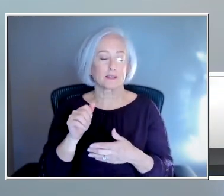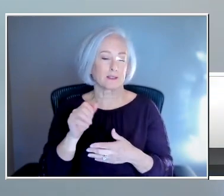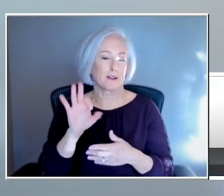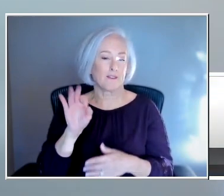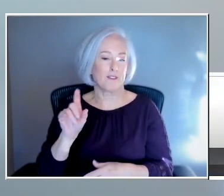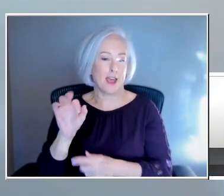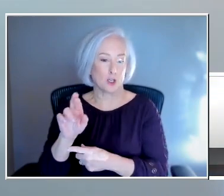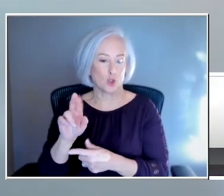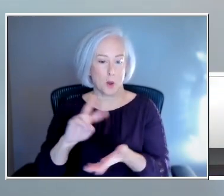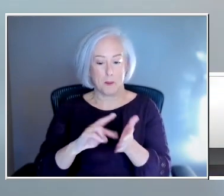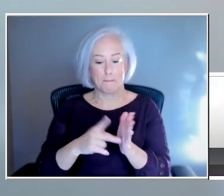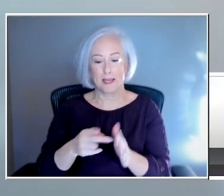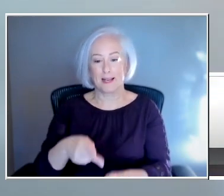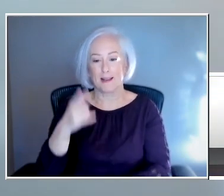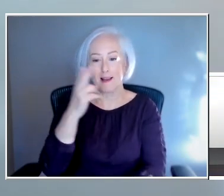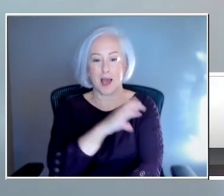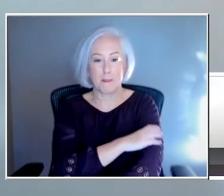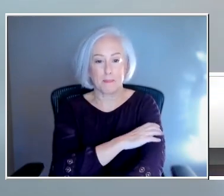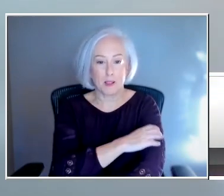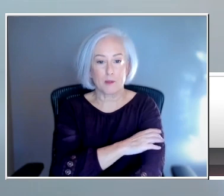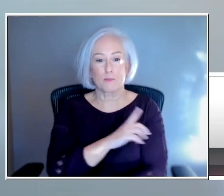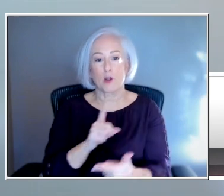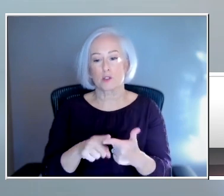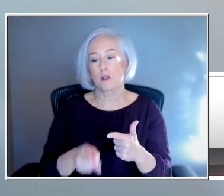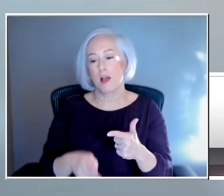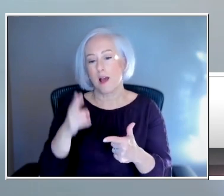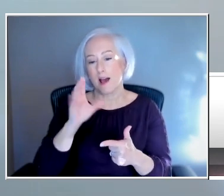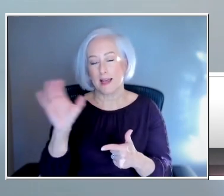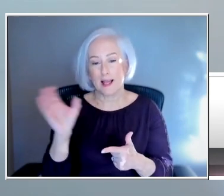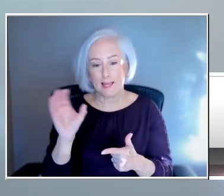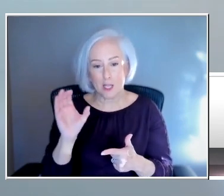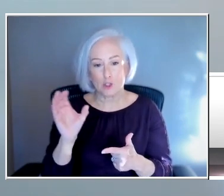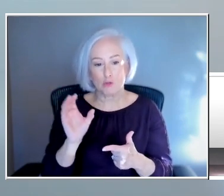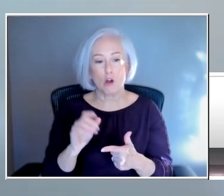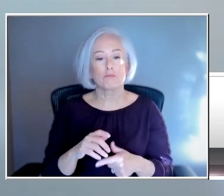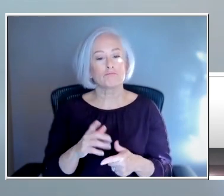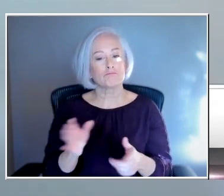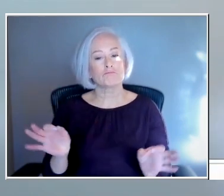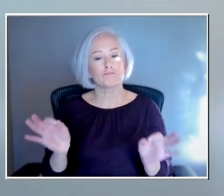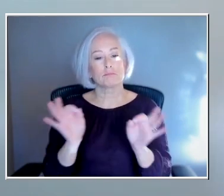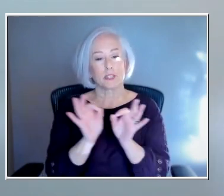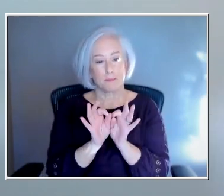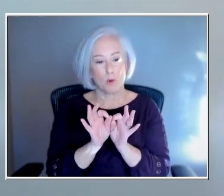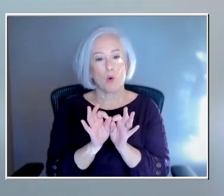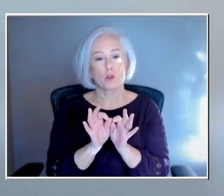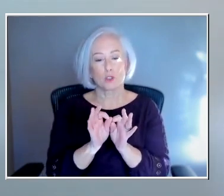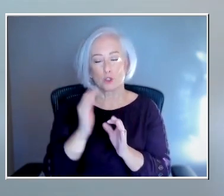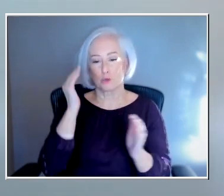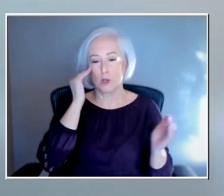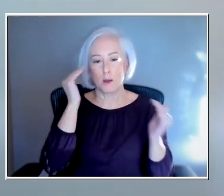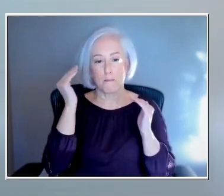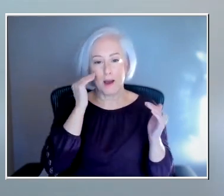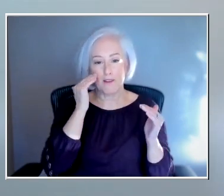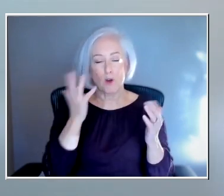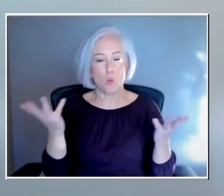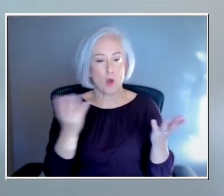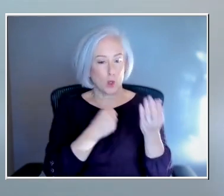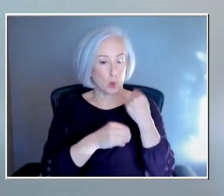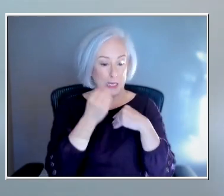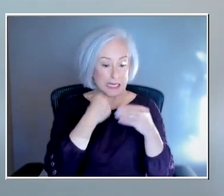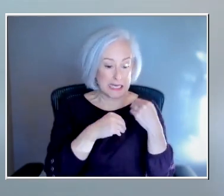having high blood pressure, high cholesterol. So really important to be mindful of our diet, to make sure that